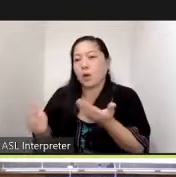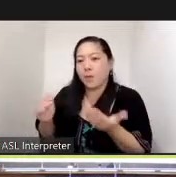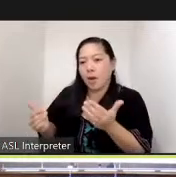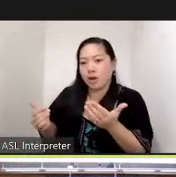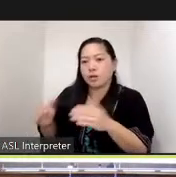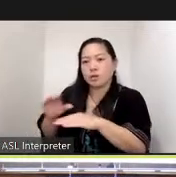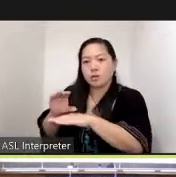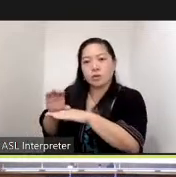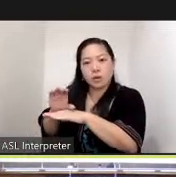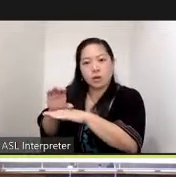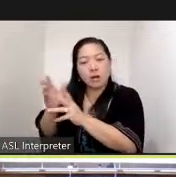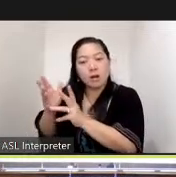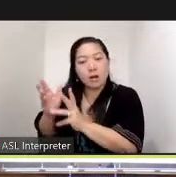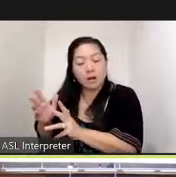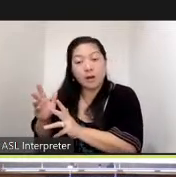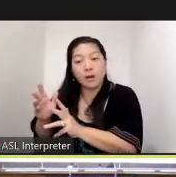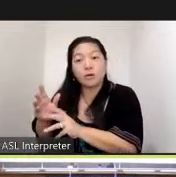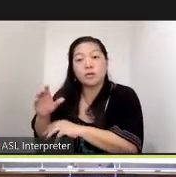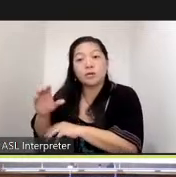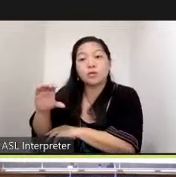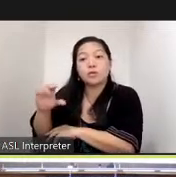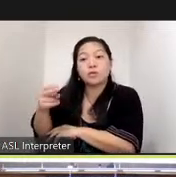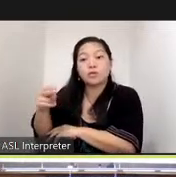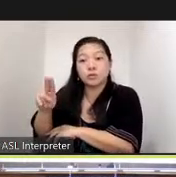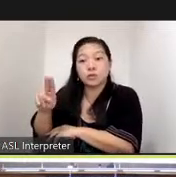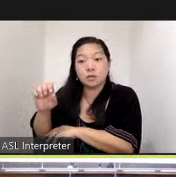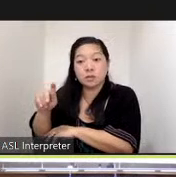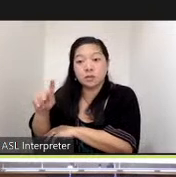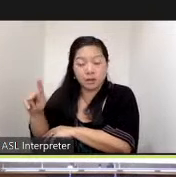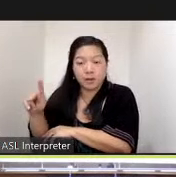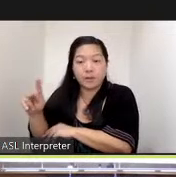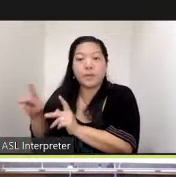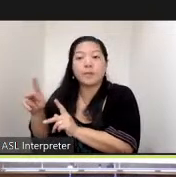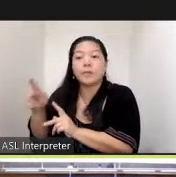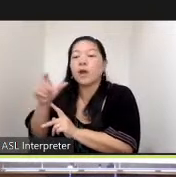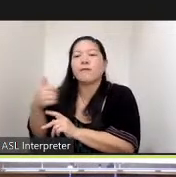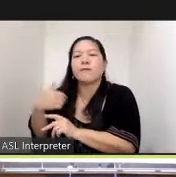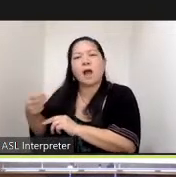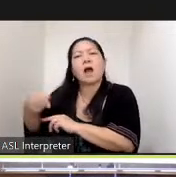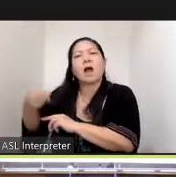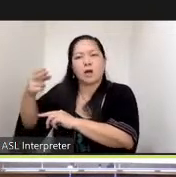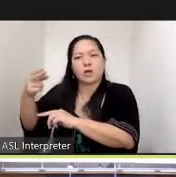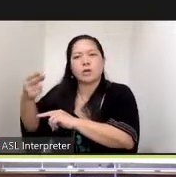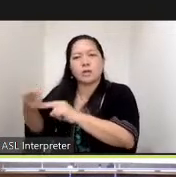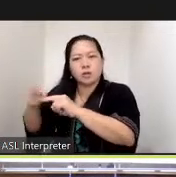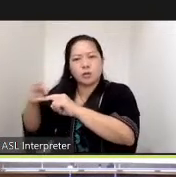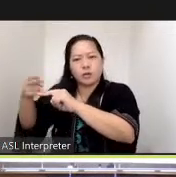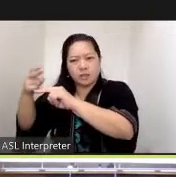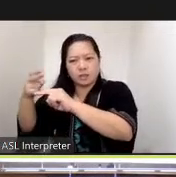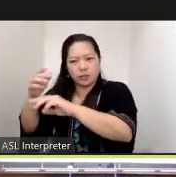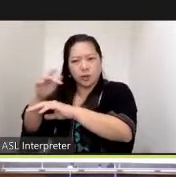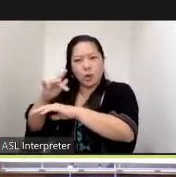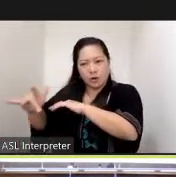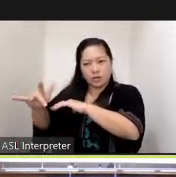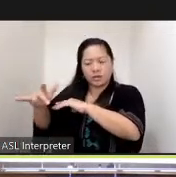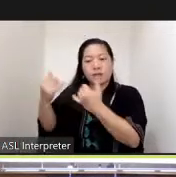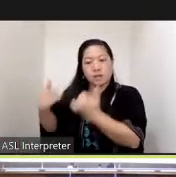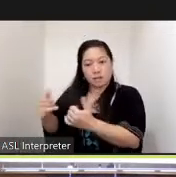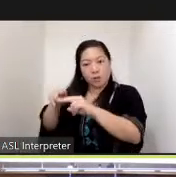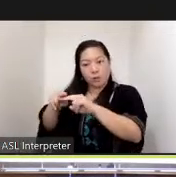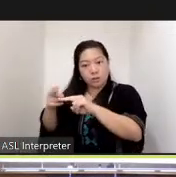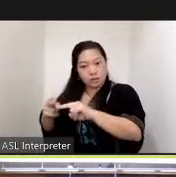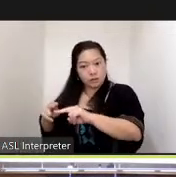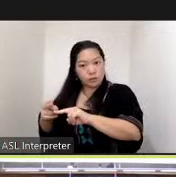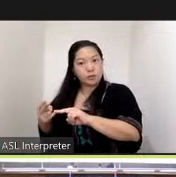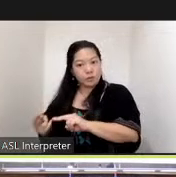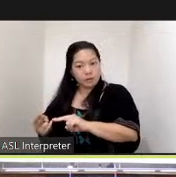who had higher number of cases early on in the pandemic, but those have decreased, and now